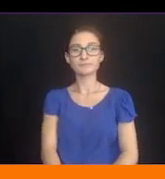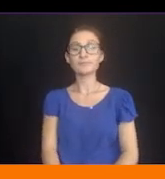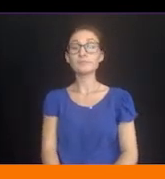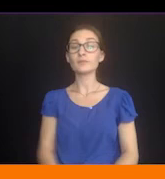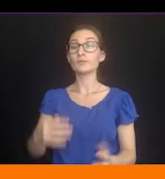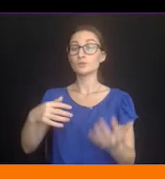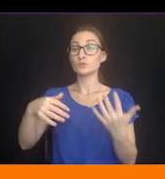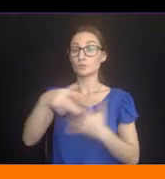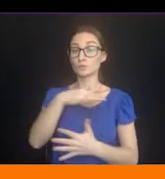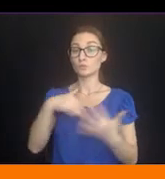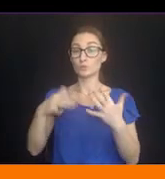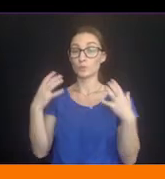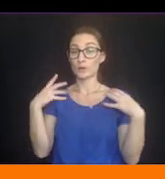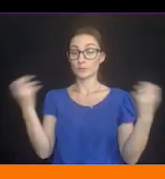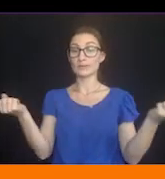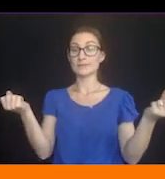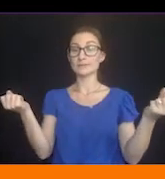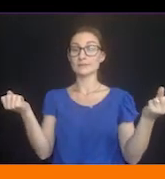perspective.